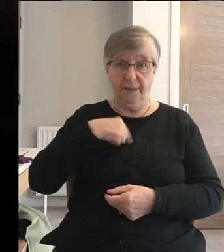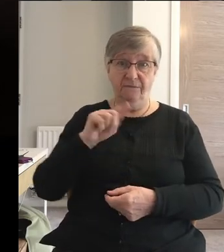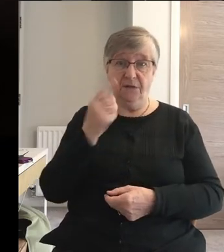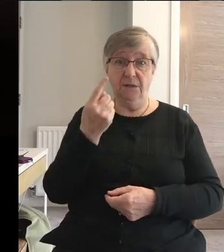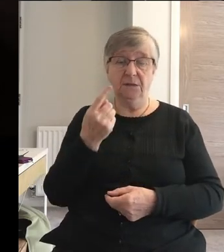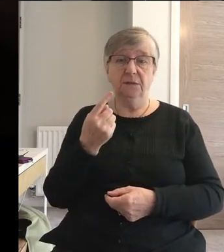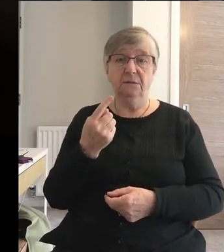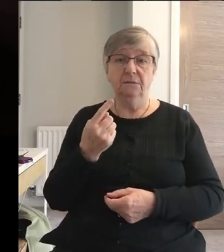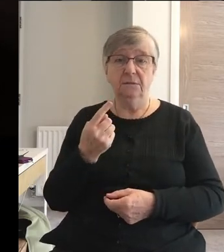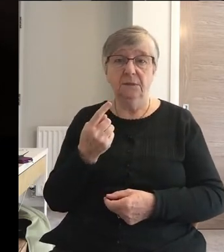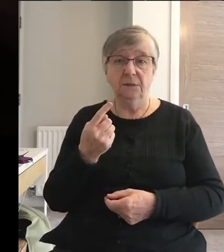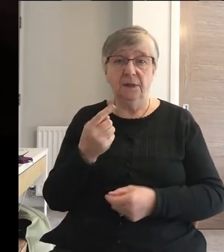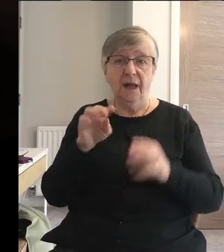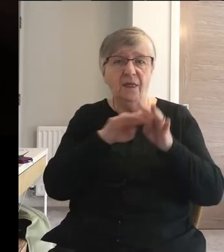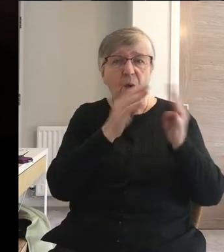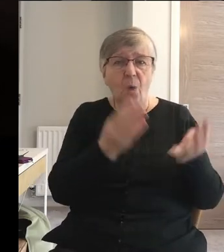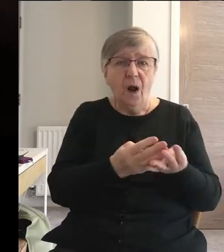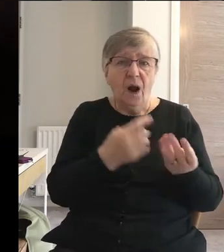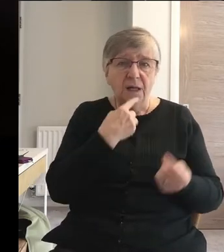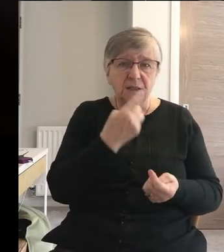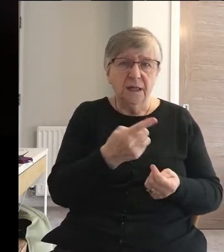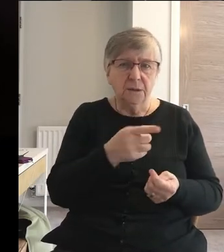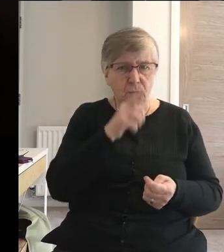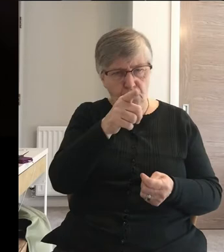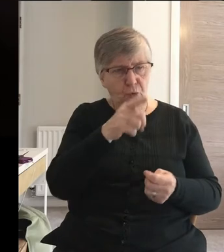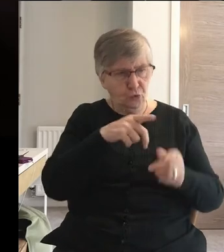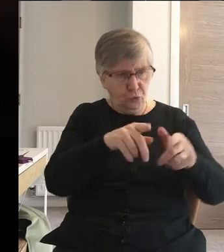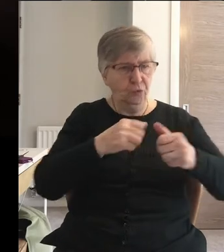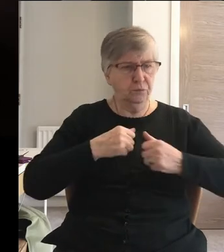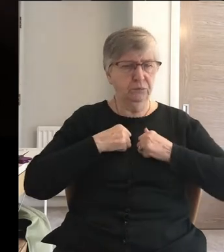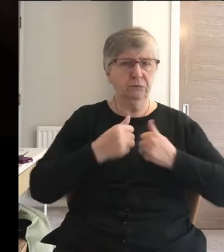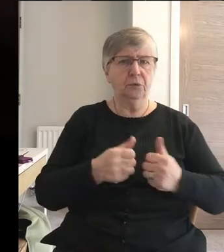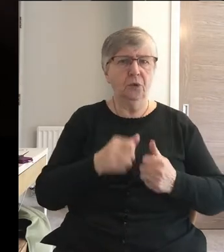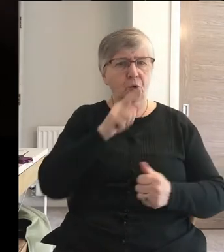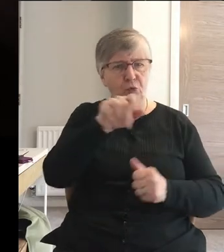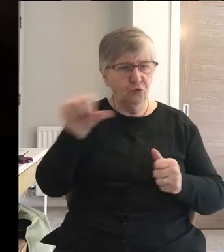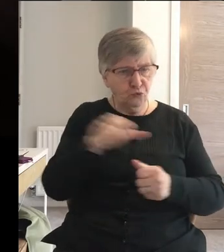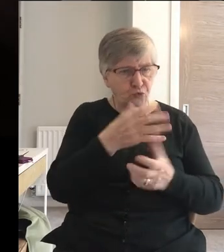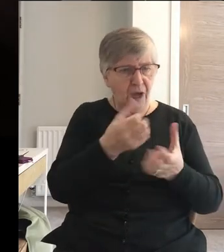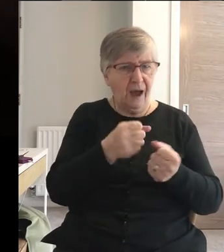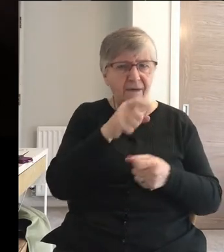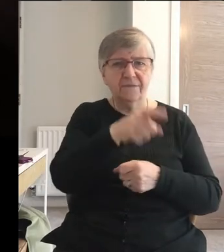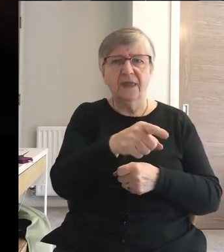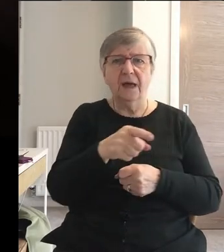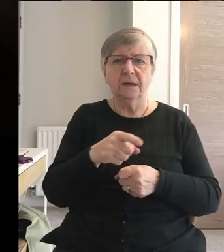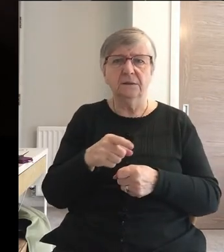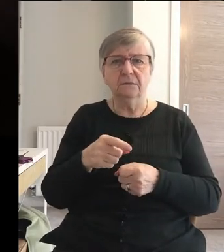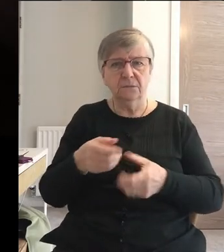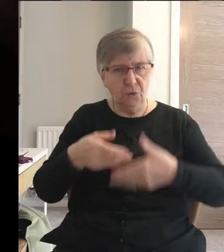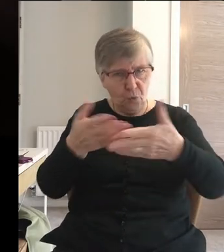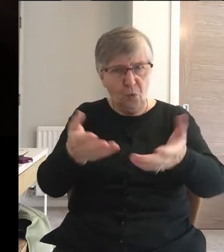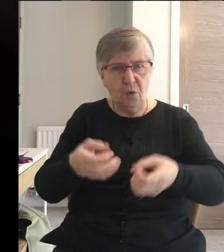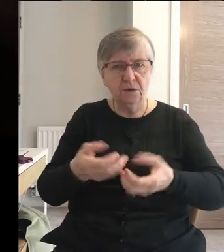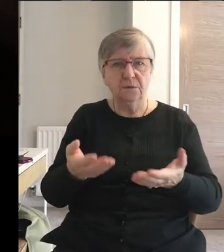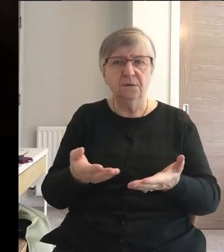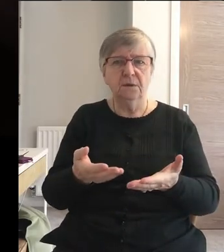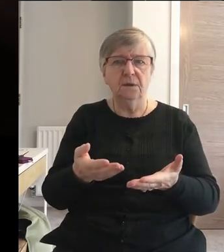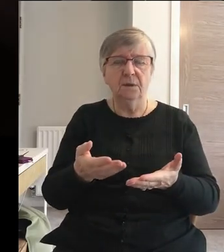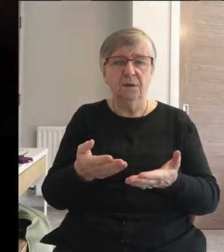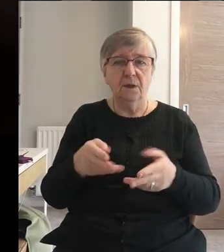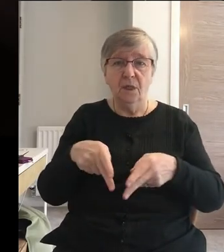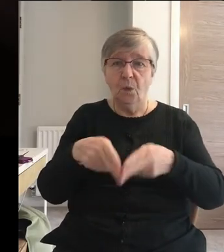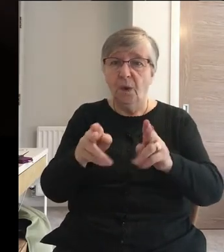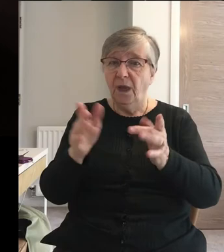first, in our world that tells you that you must affirm yourself, that you deserve this and that and the next thing, the